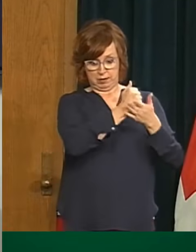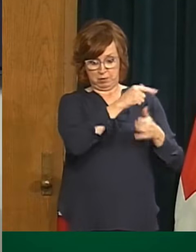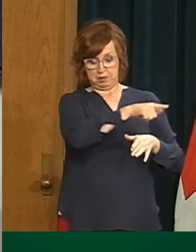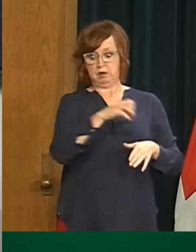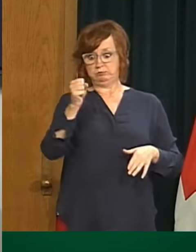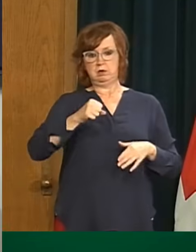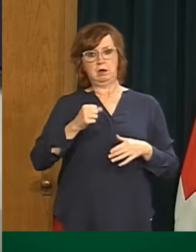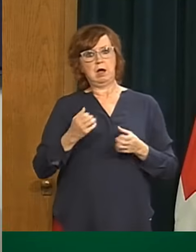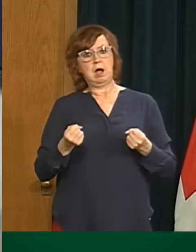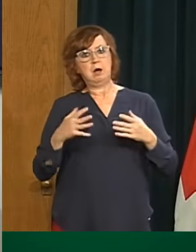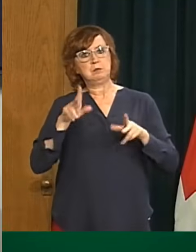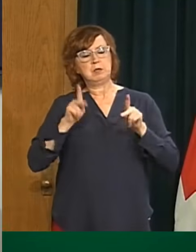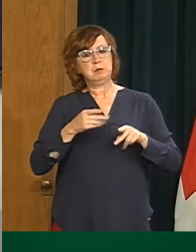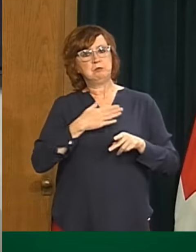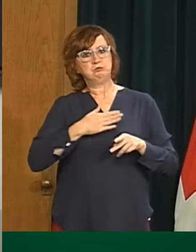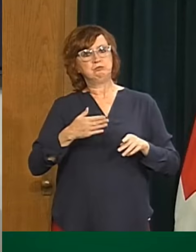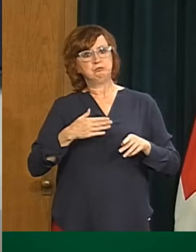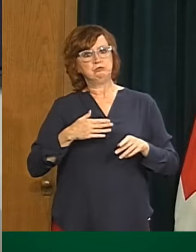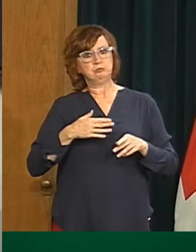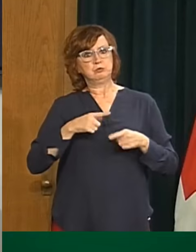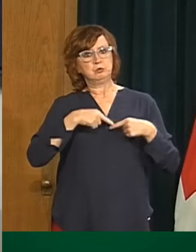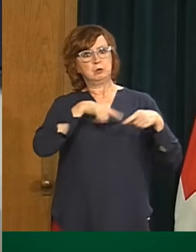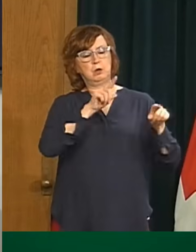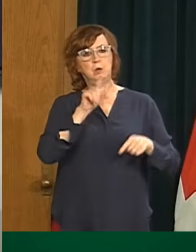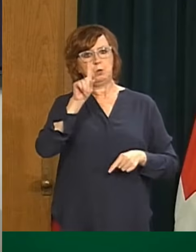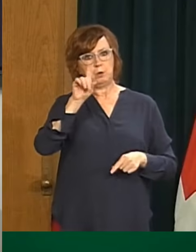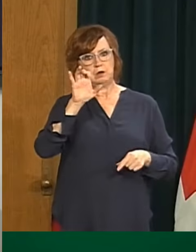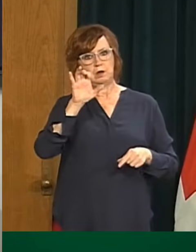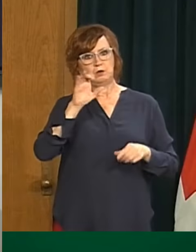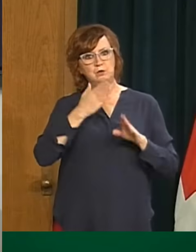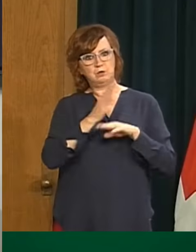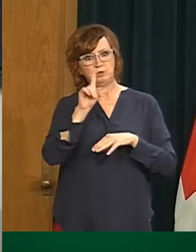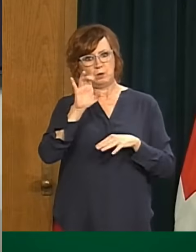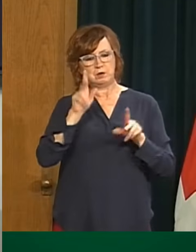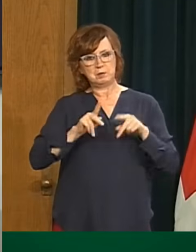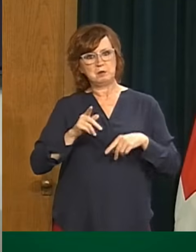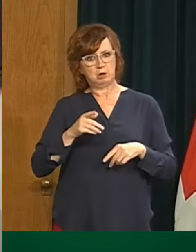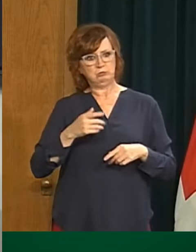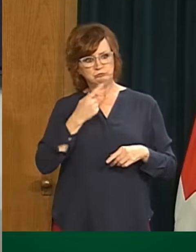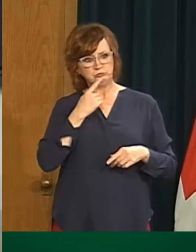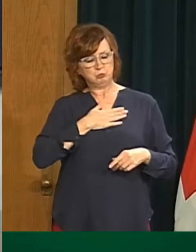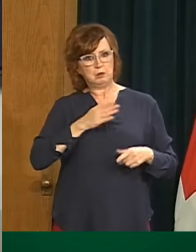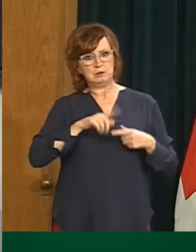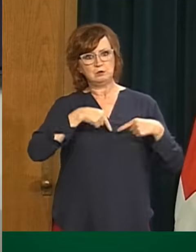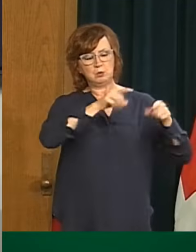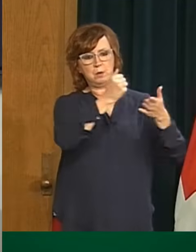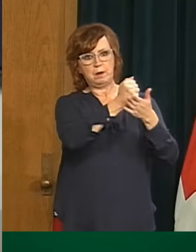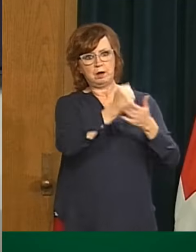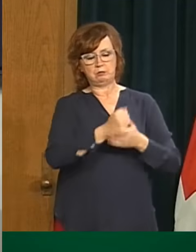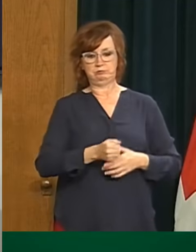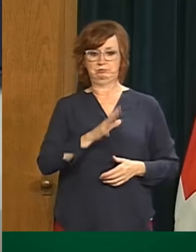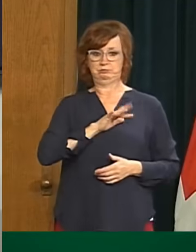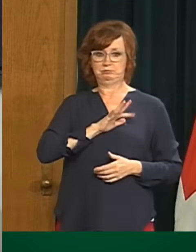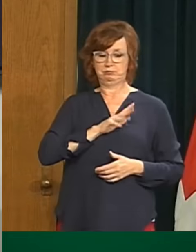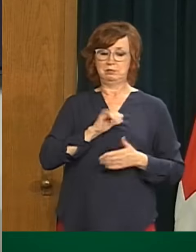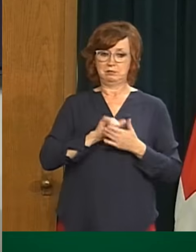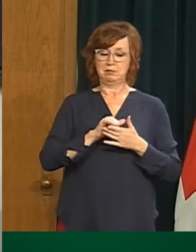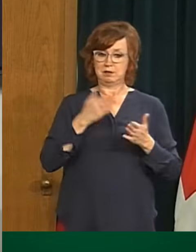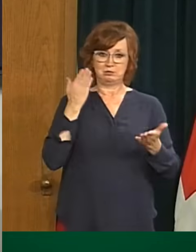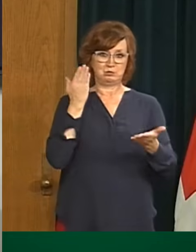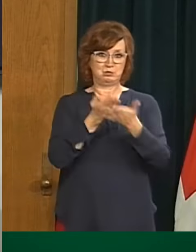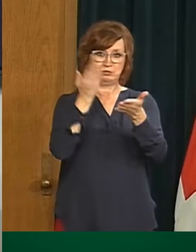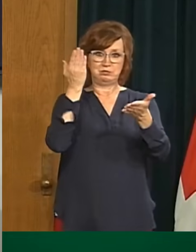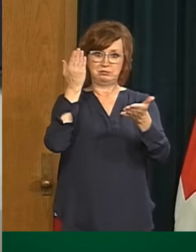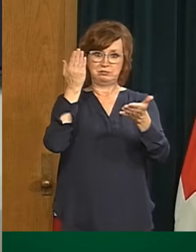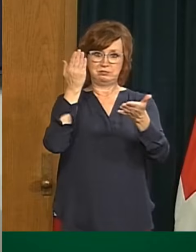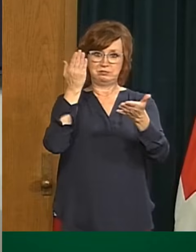an interest in supporting the response. Together, this demonstrates the power and opportunity that a single health authority affords us